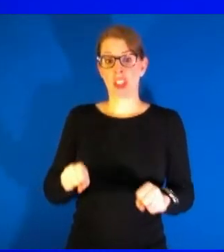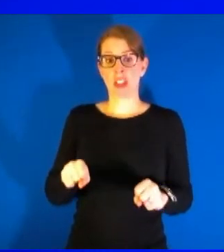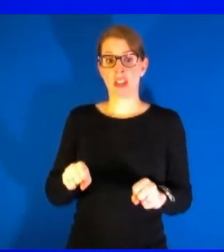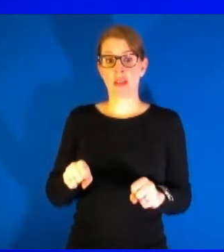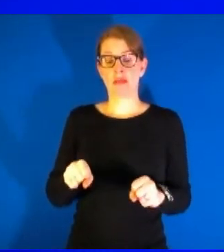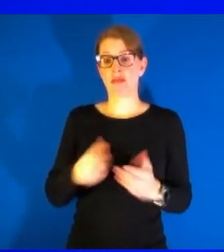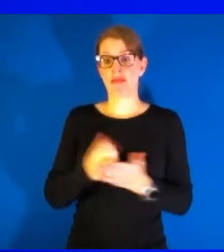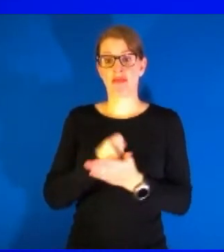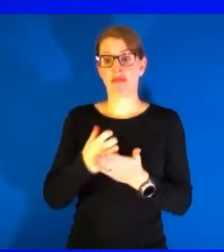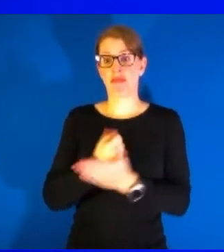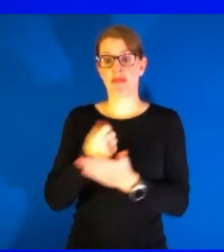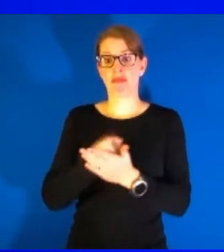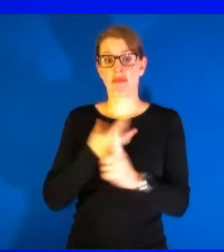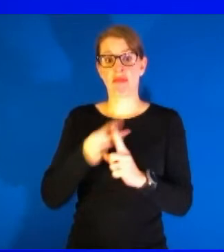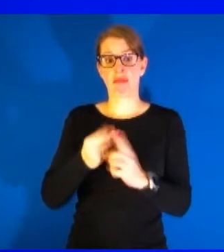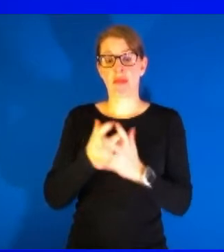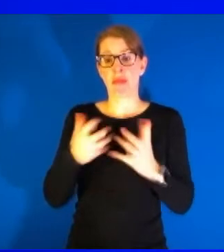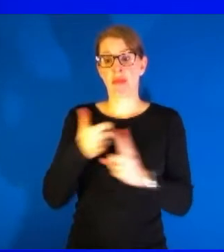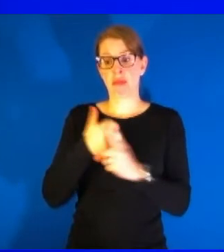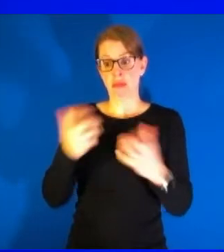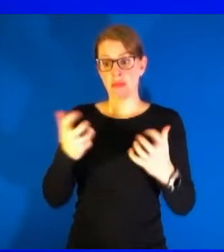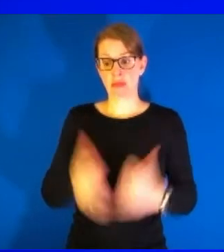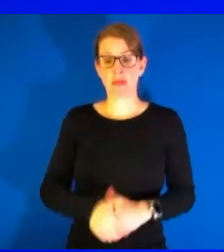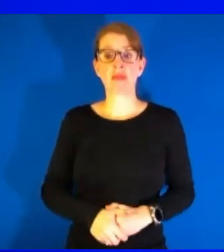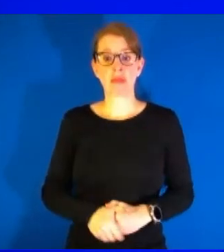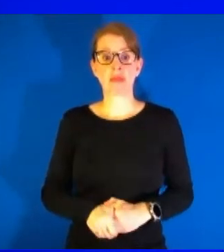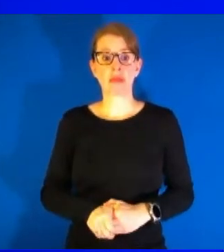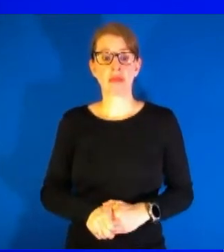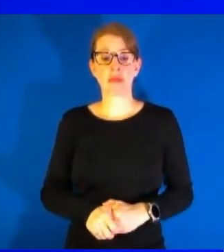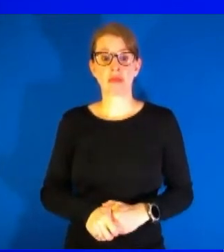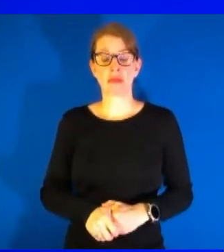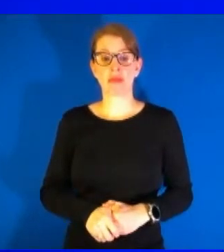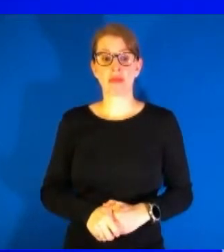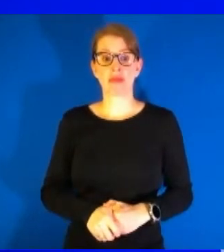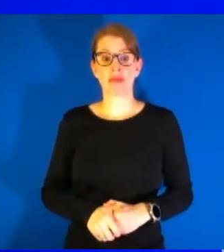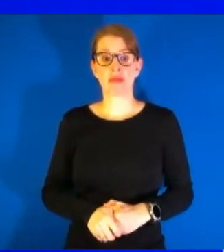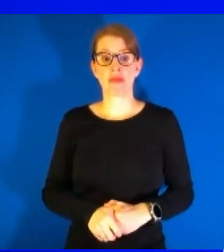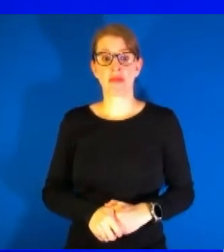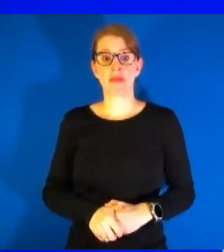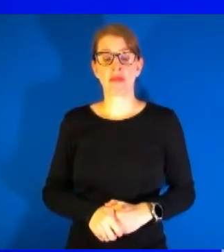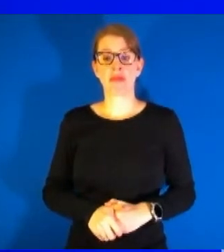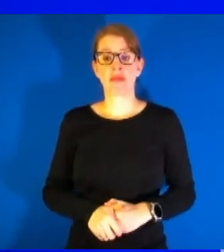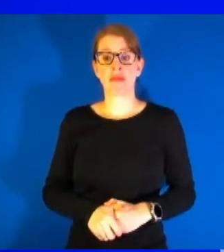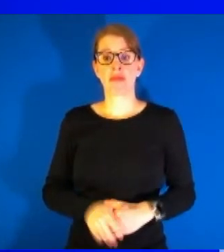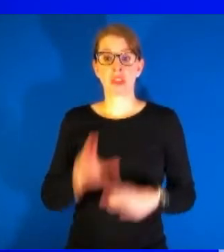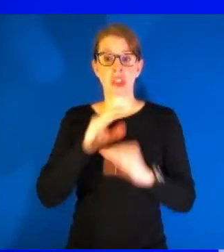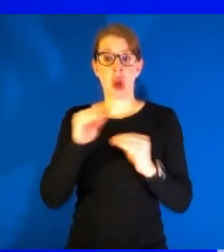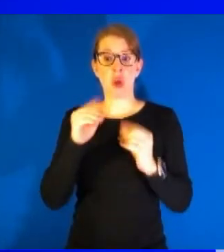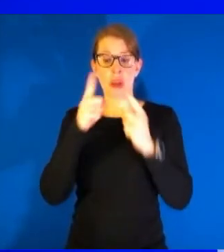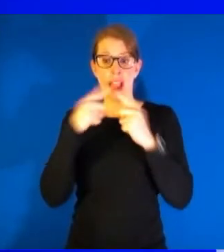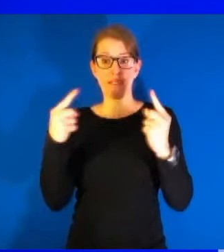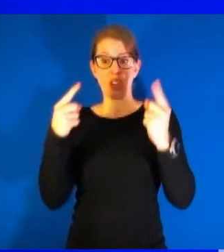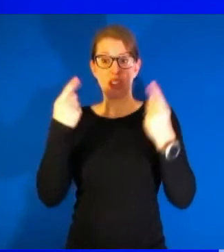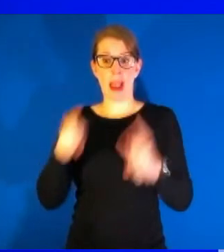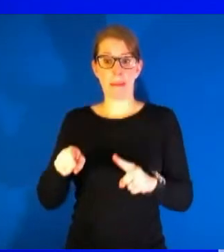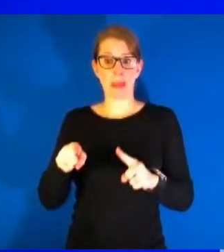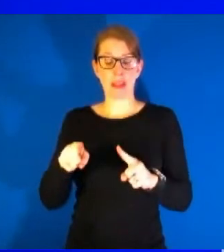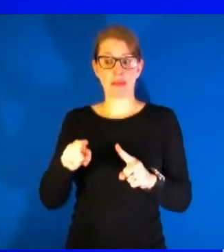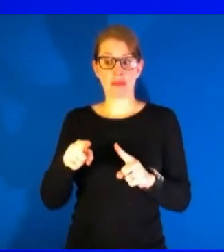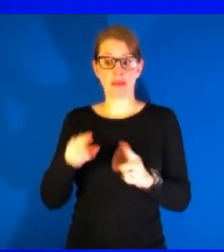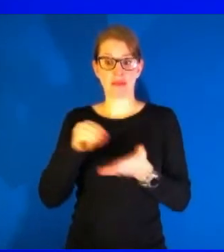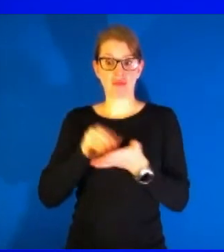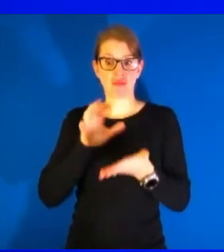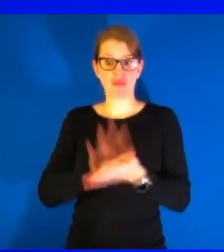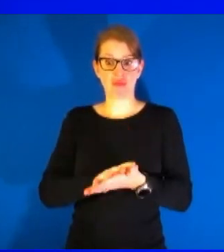you want, and it's really going to be fairly safe without adverse events. The question is it needed? Is it essential?